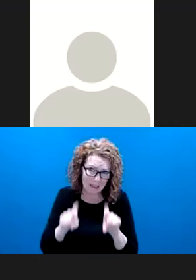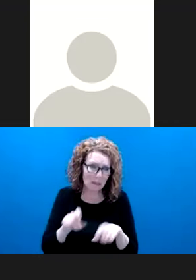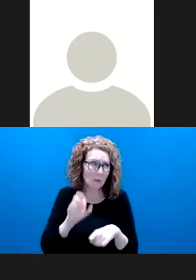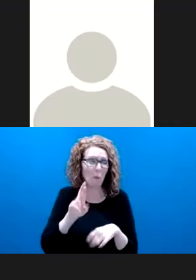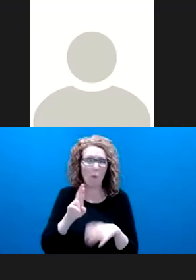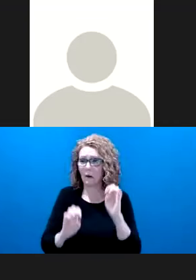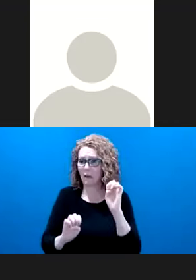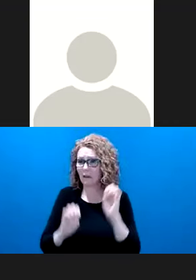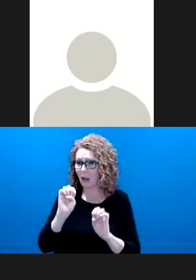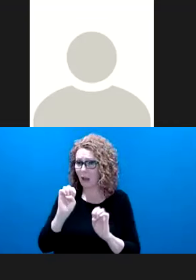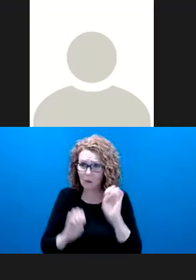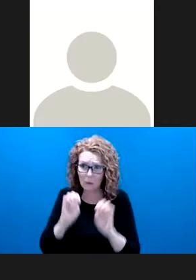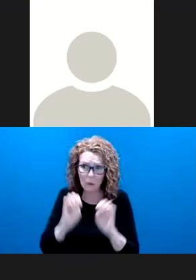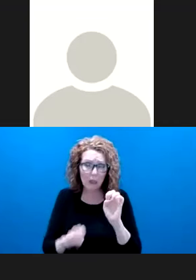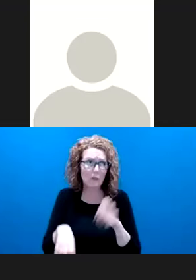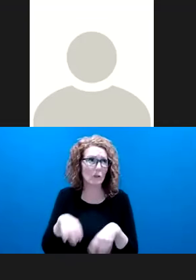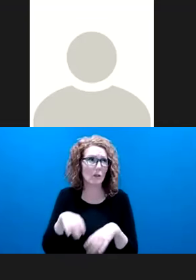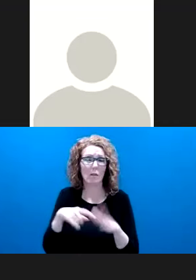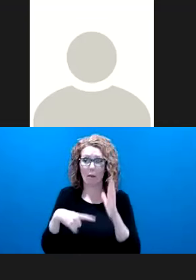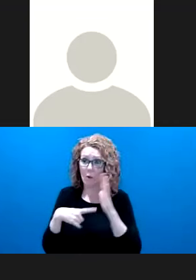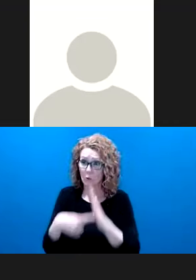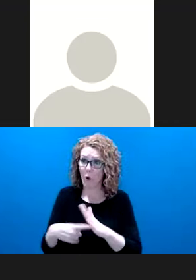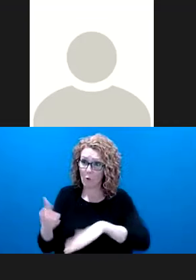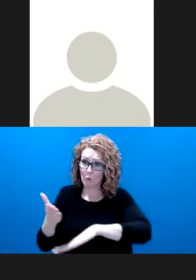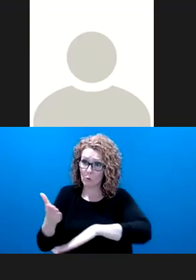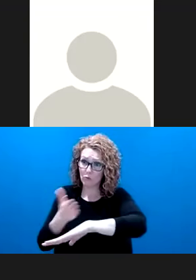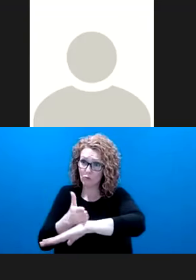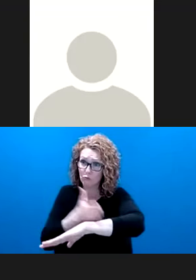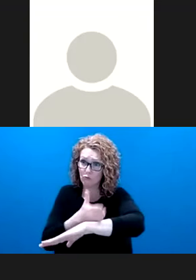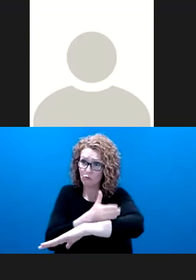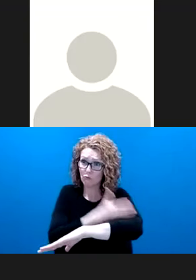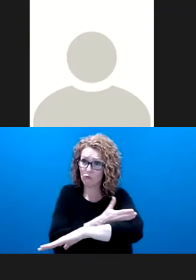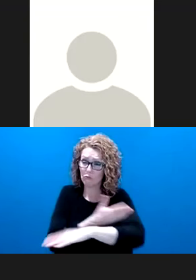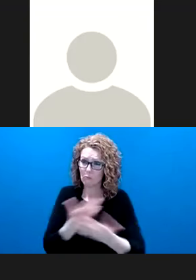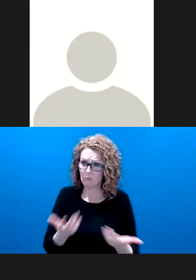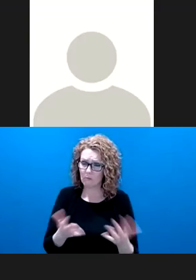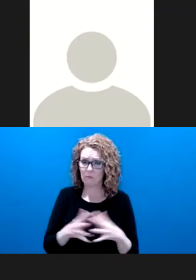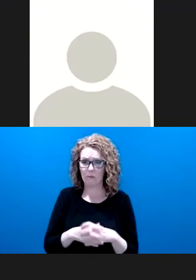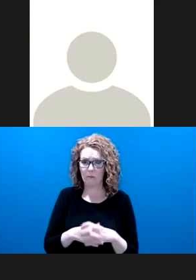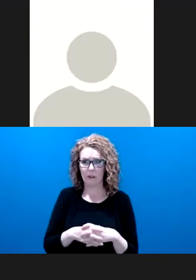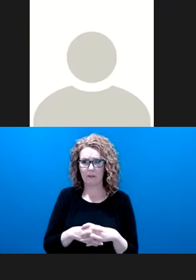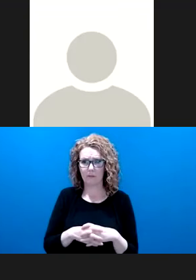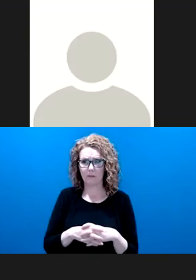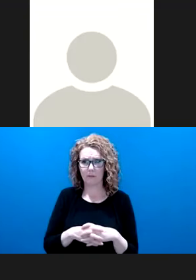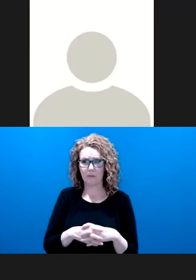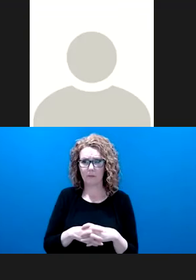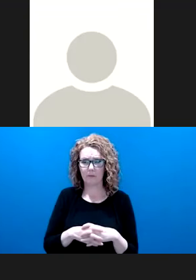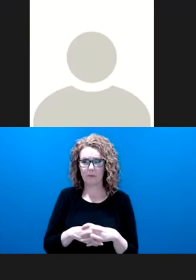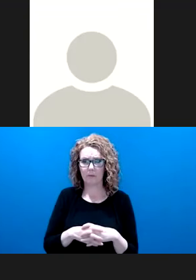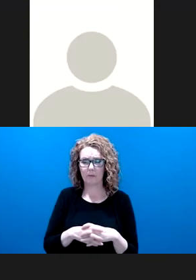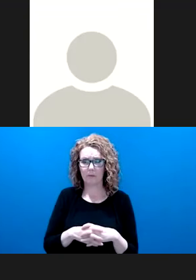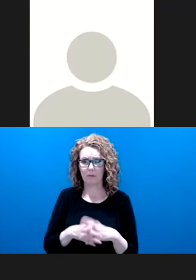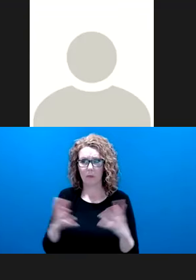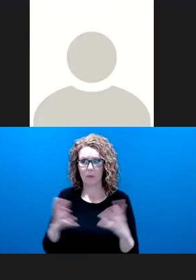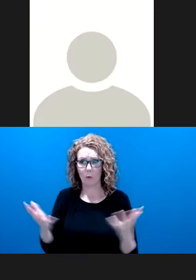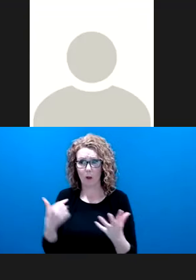that could determine progress or what was learned. But all we have at this point